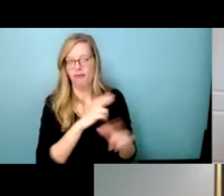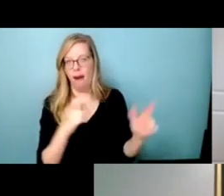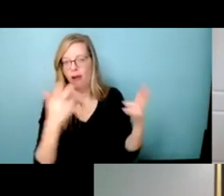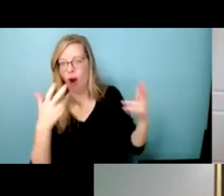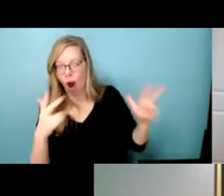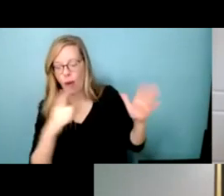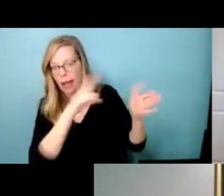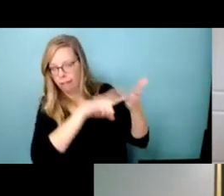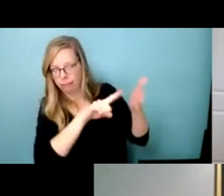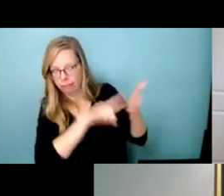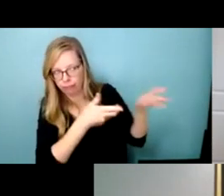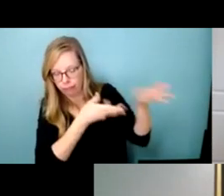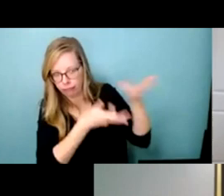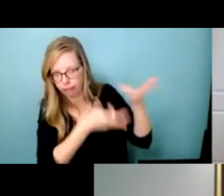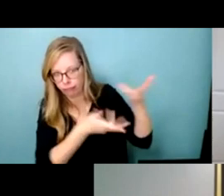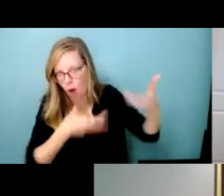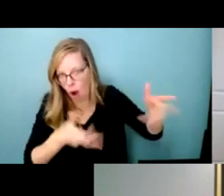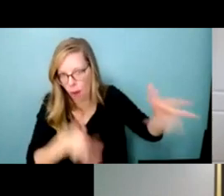So that's our strategy.